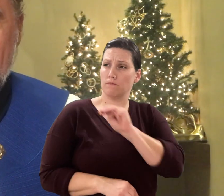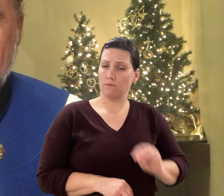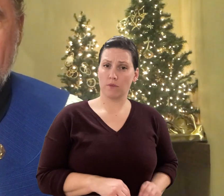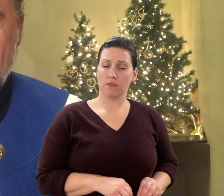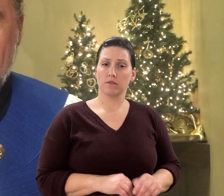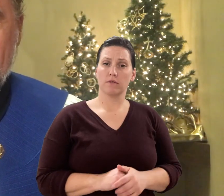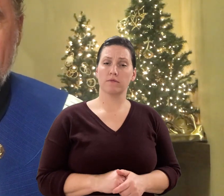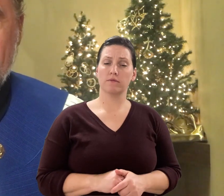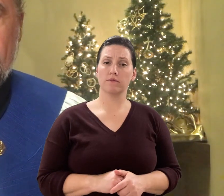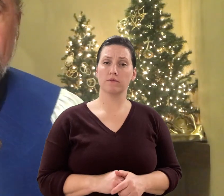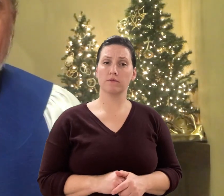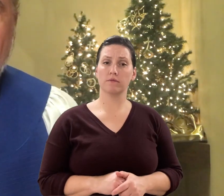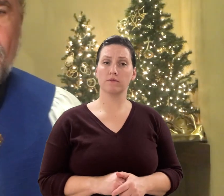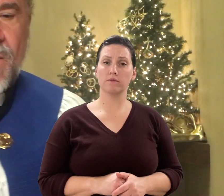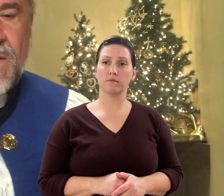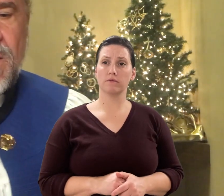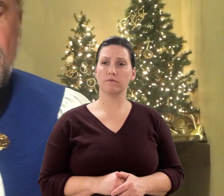Messiah.